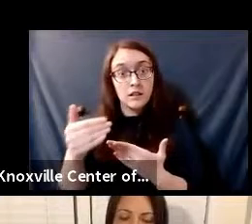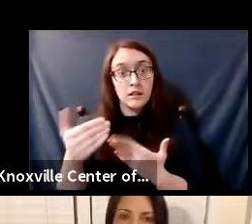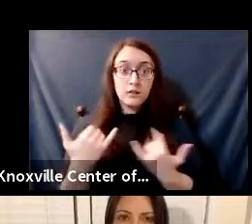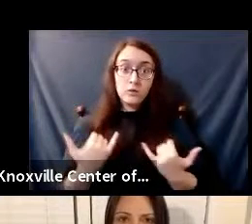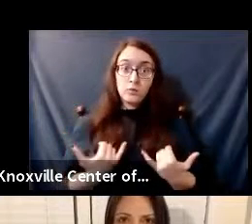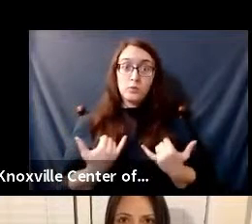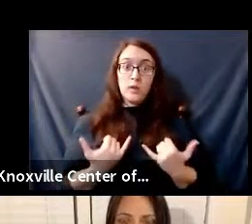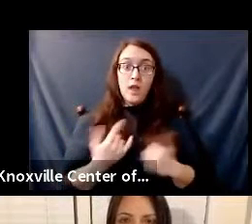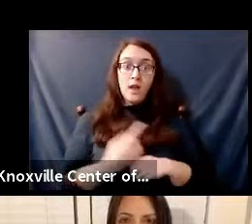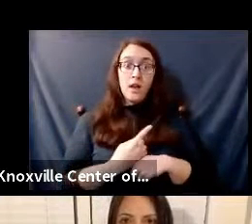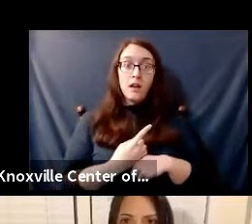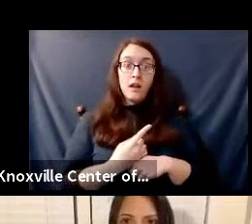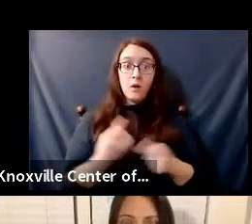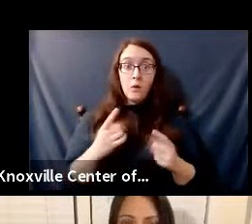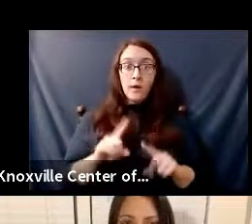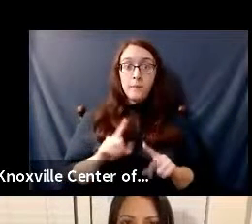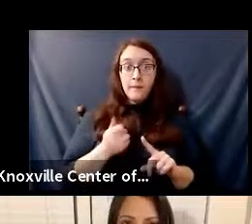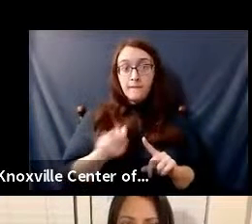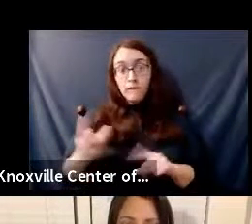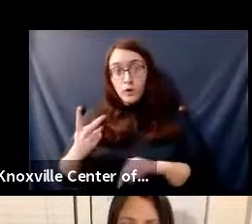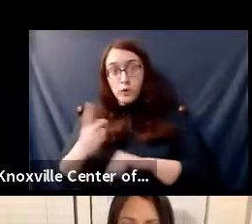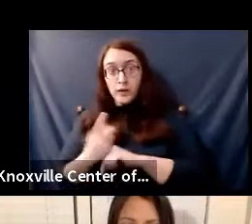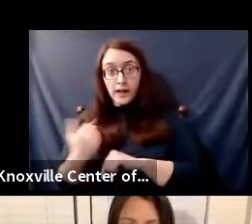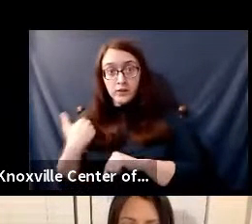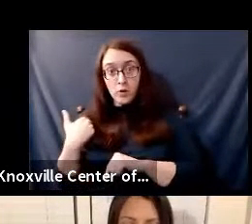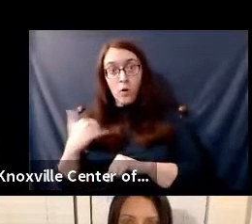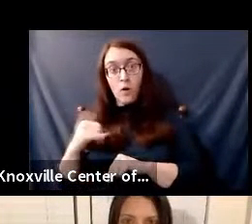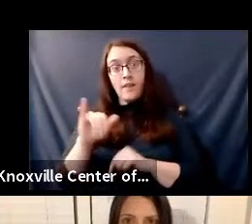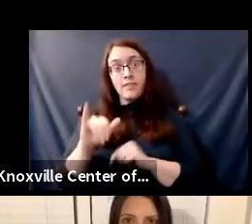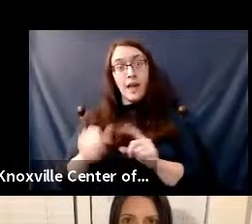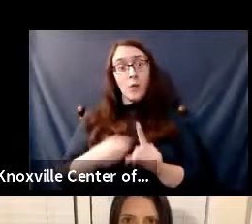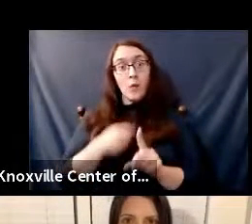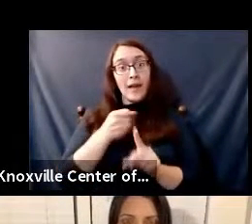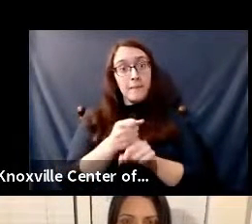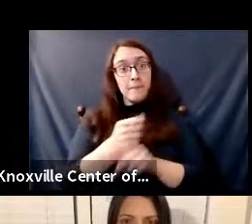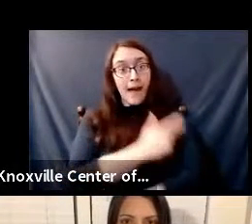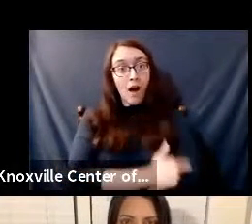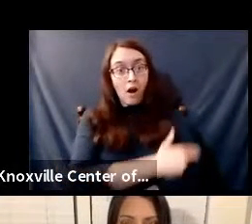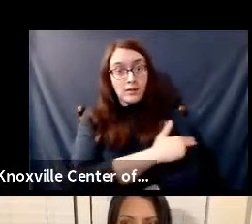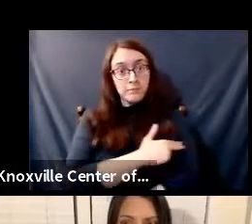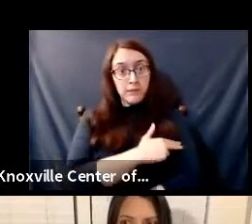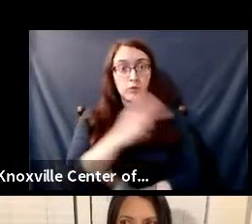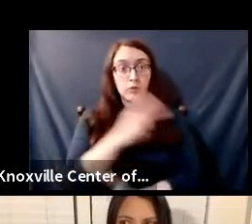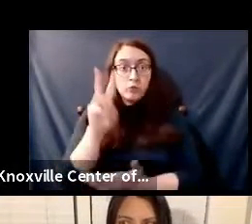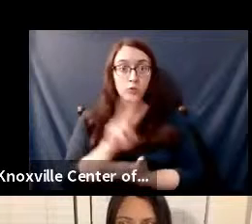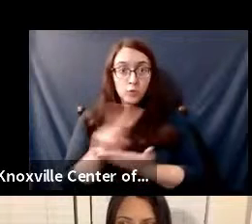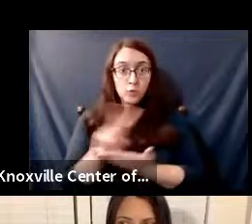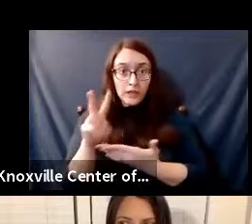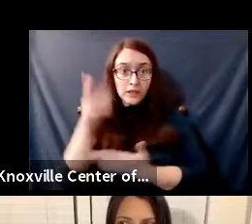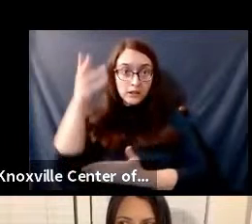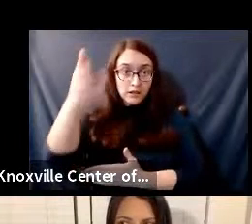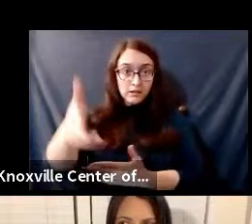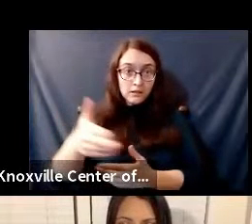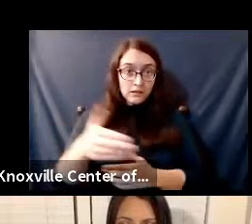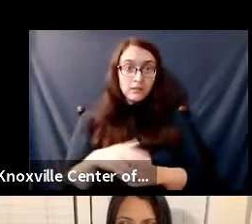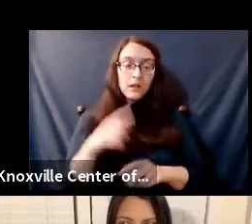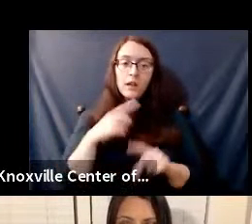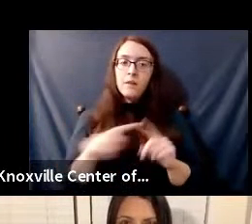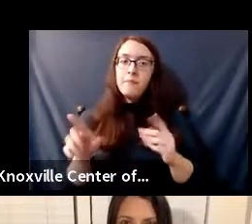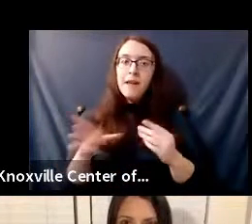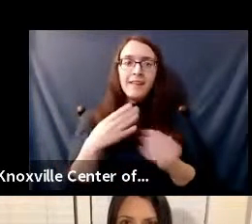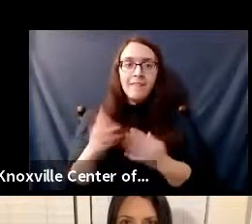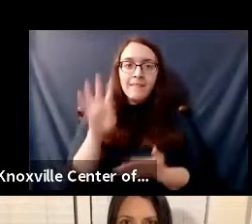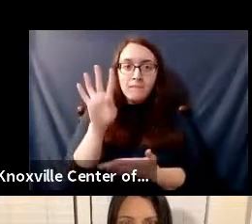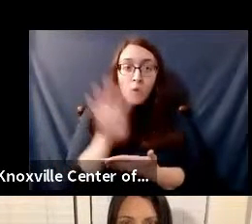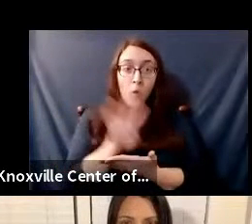today, and what happened a few days ago is what impacts cases and hospitalizations 2 weeks from now. But even in 4